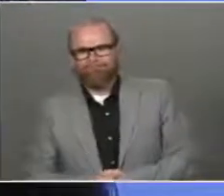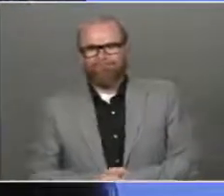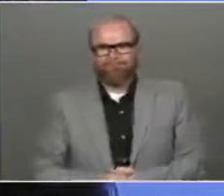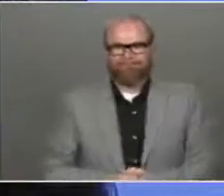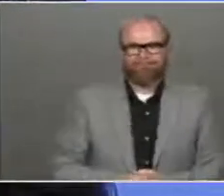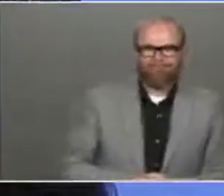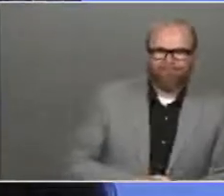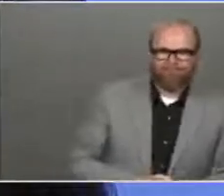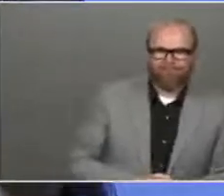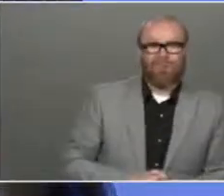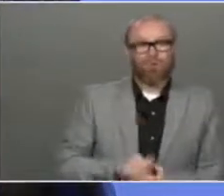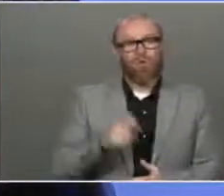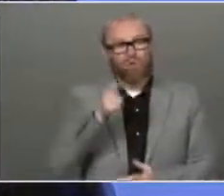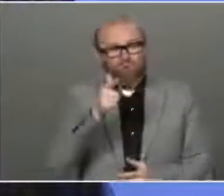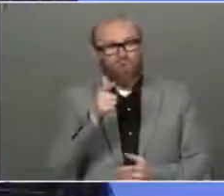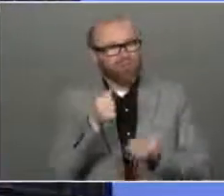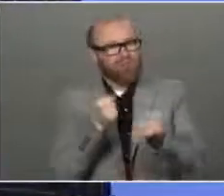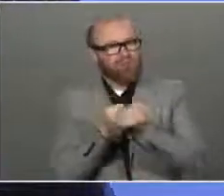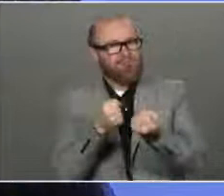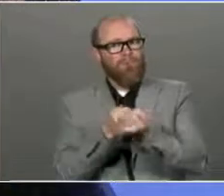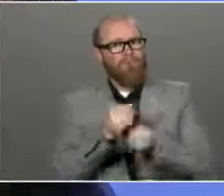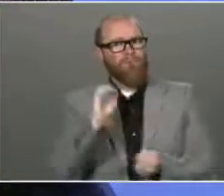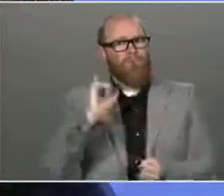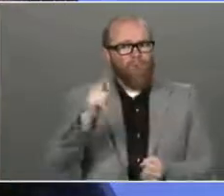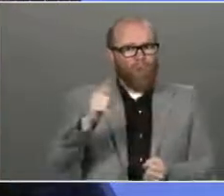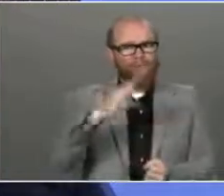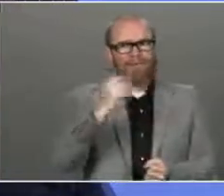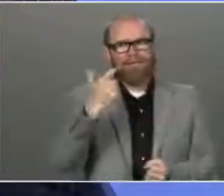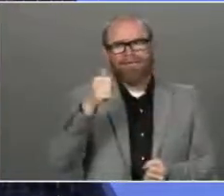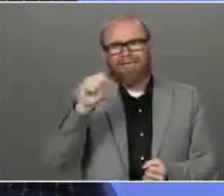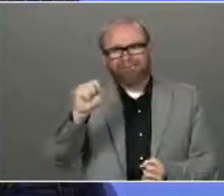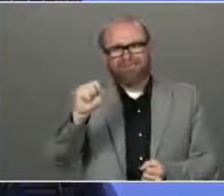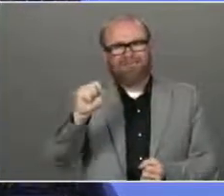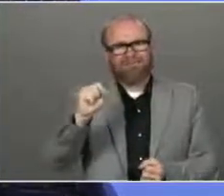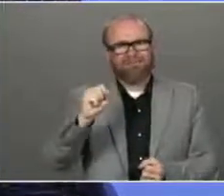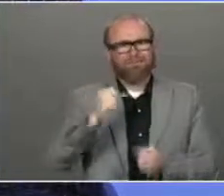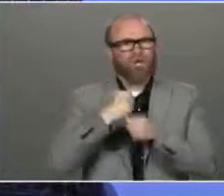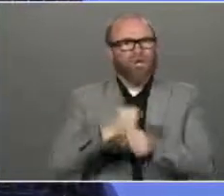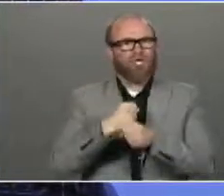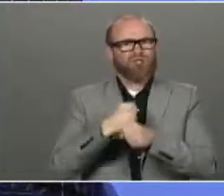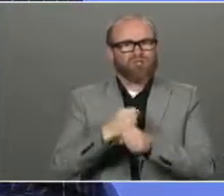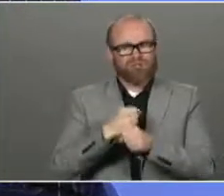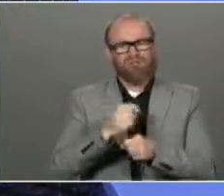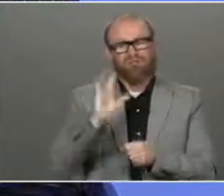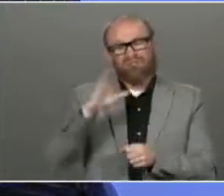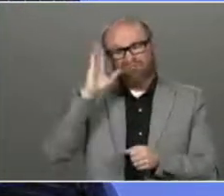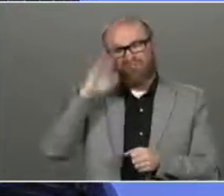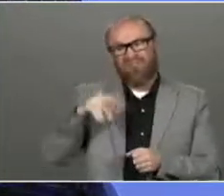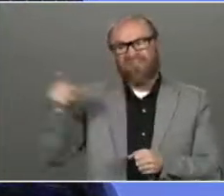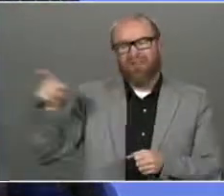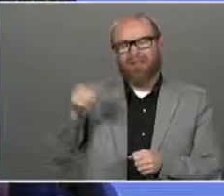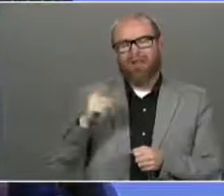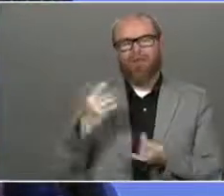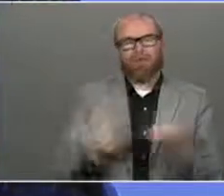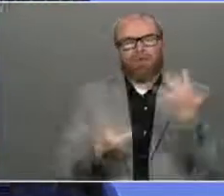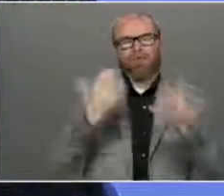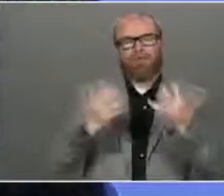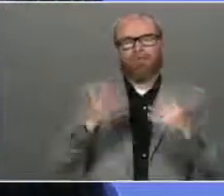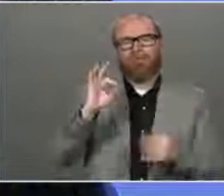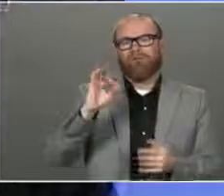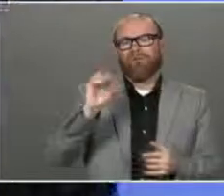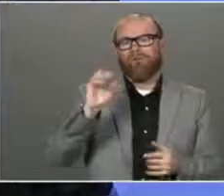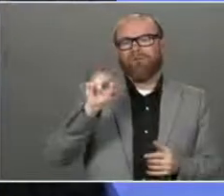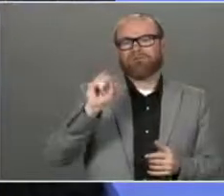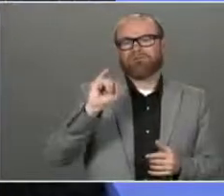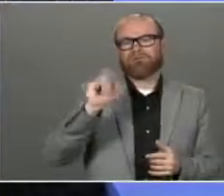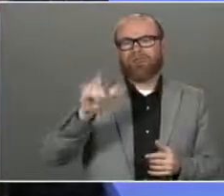like you would support expanding that, but the science is very clear that burning fossil fuels exacerbates climate change.